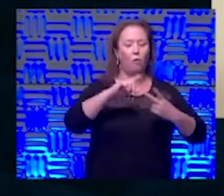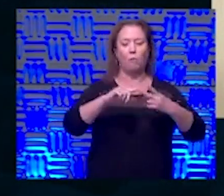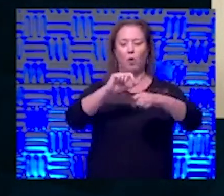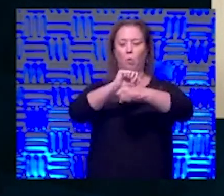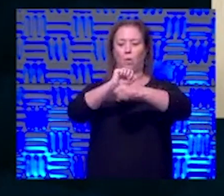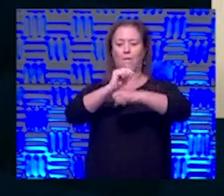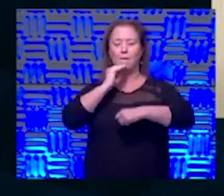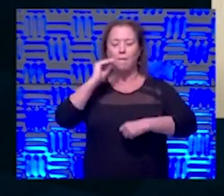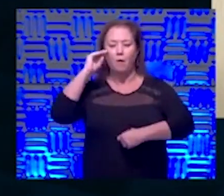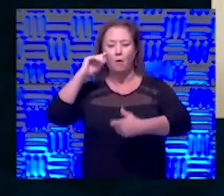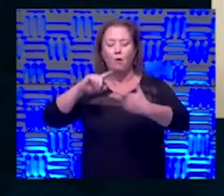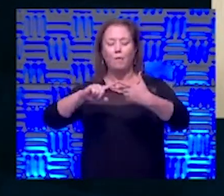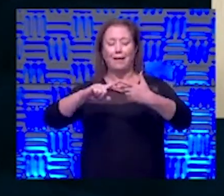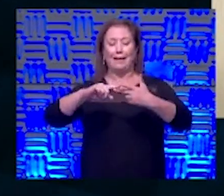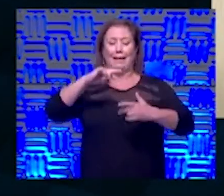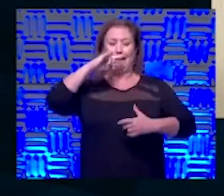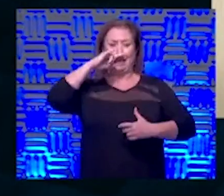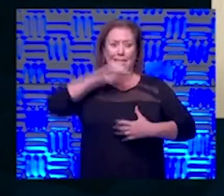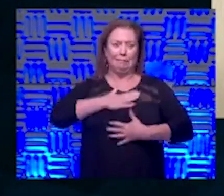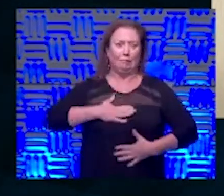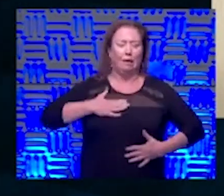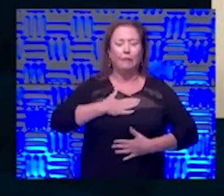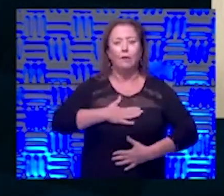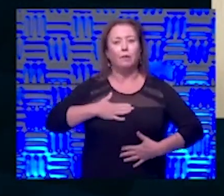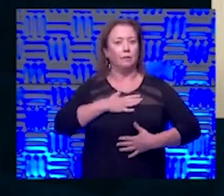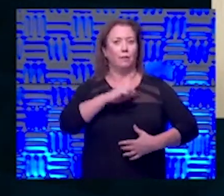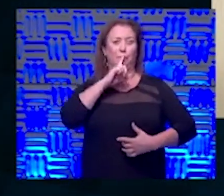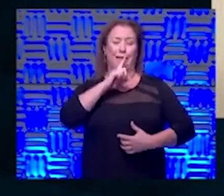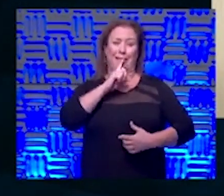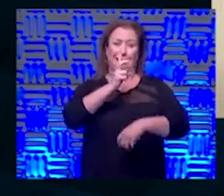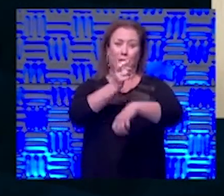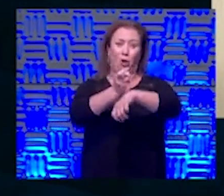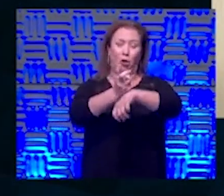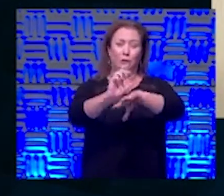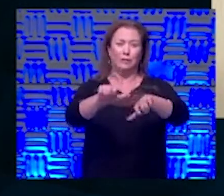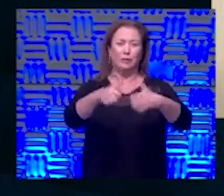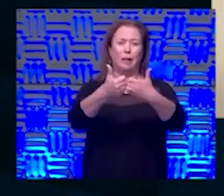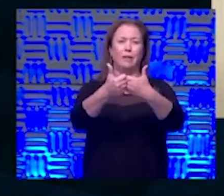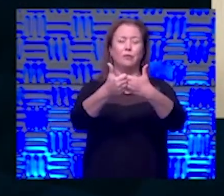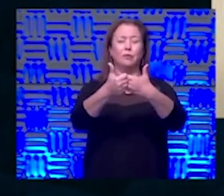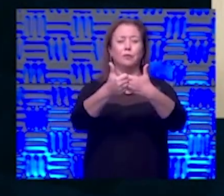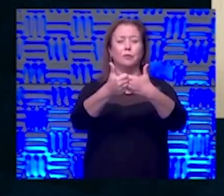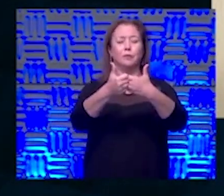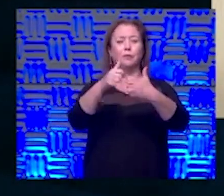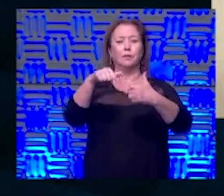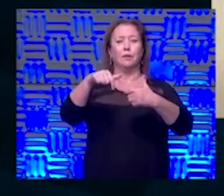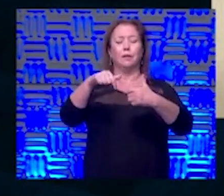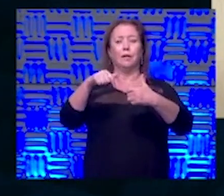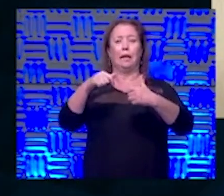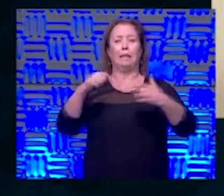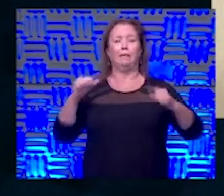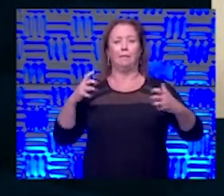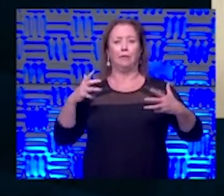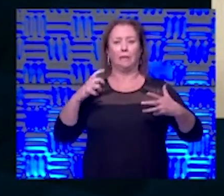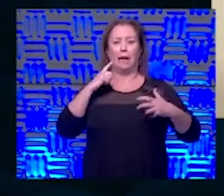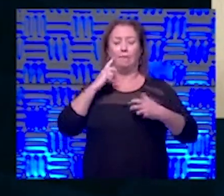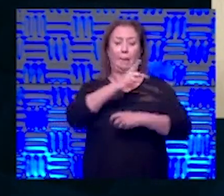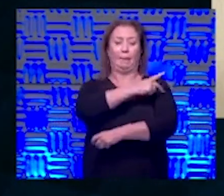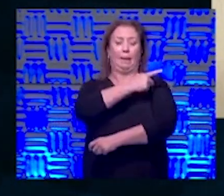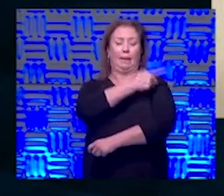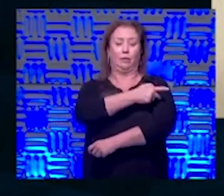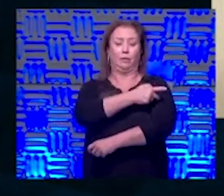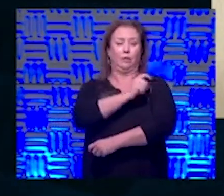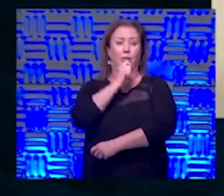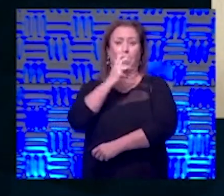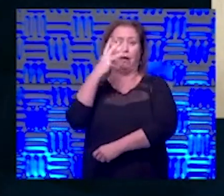home, keeping their kids entertained, which has been pretty difficult. And the fears of going back out. I have a patient in particular who hasn't gone to the